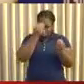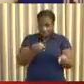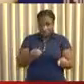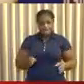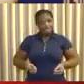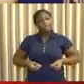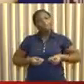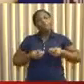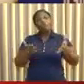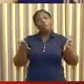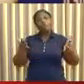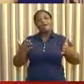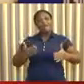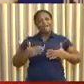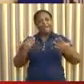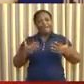memamunyina efisiapa.